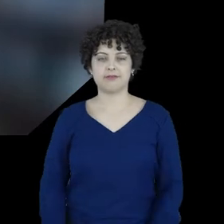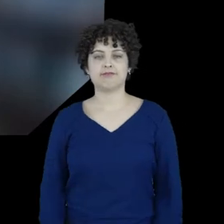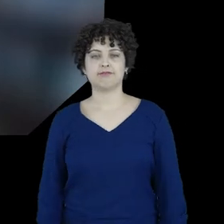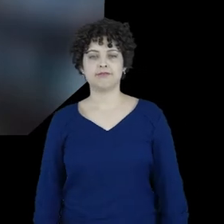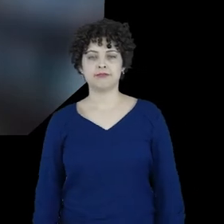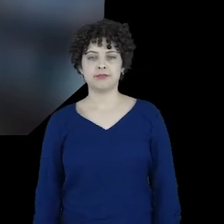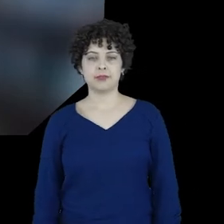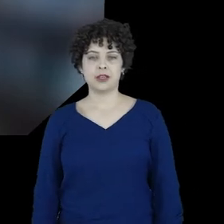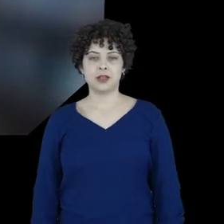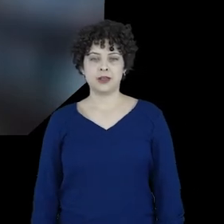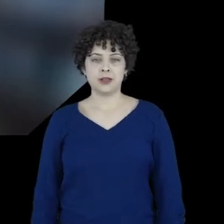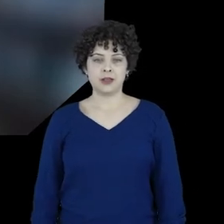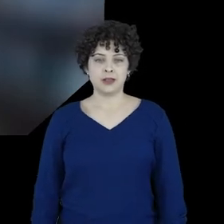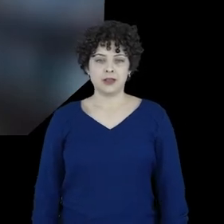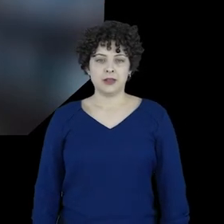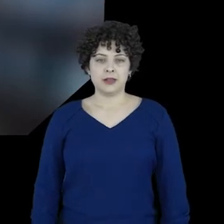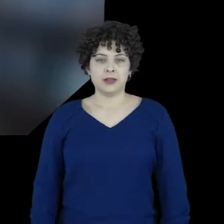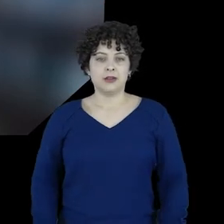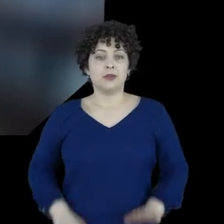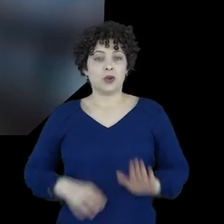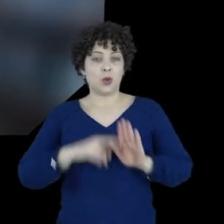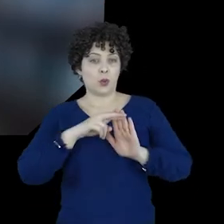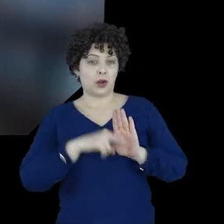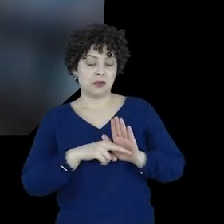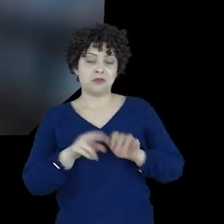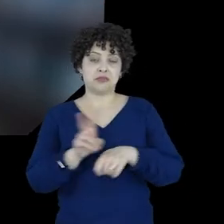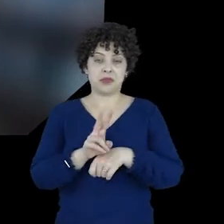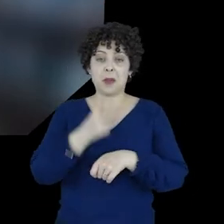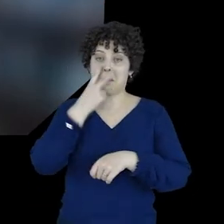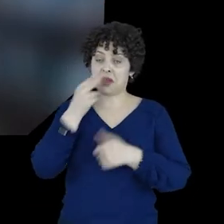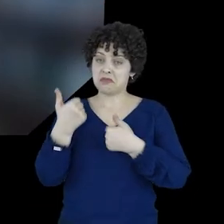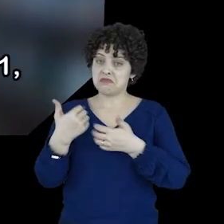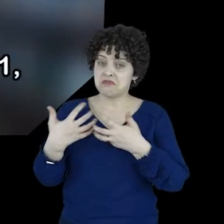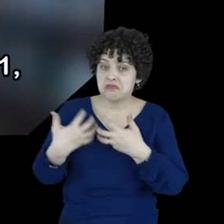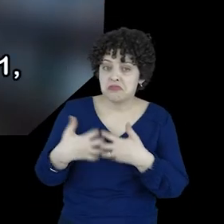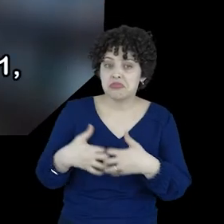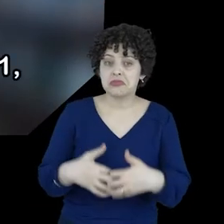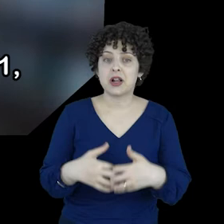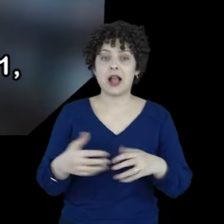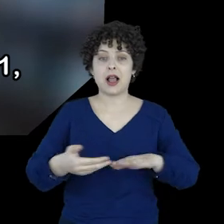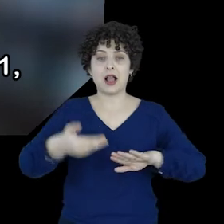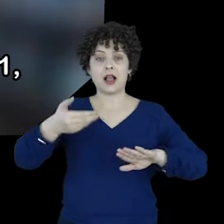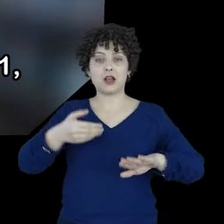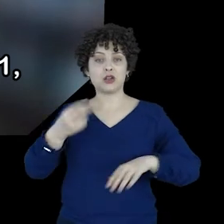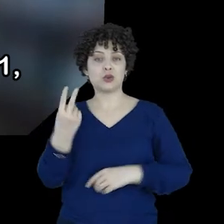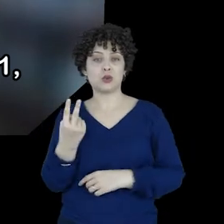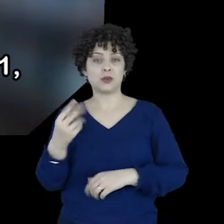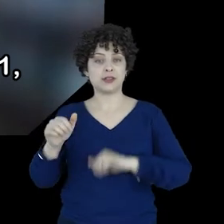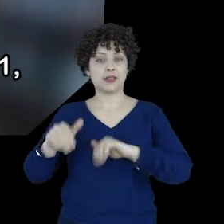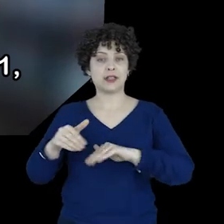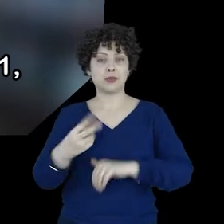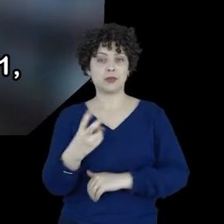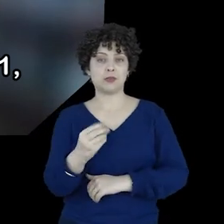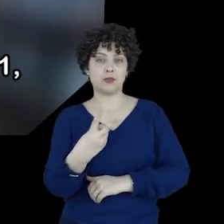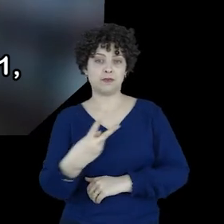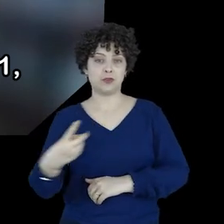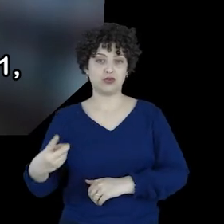of the Child. So it seems that regulation works. In anticipation of the 2nd of